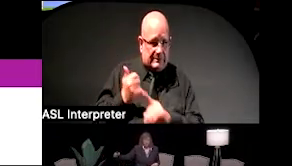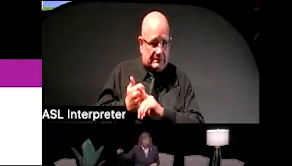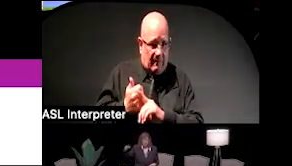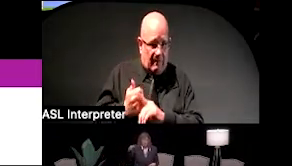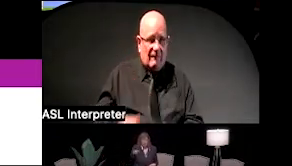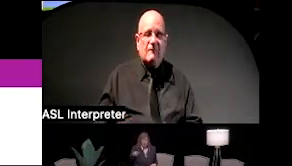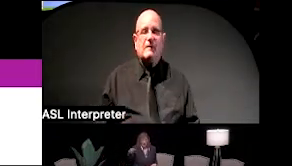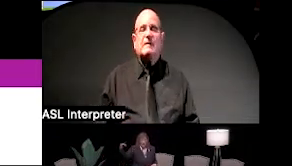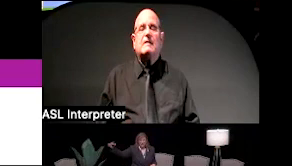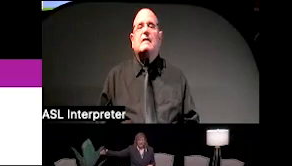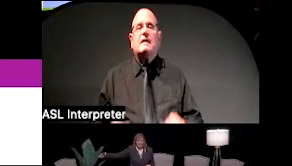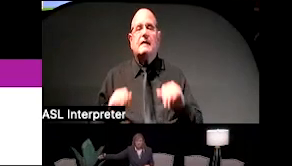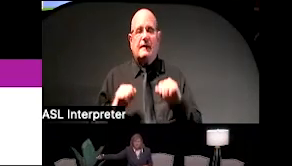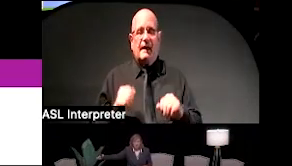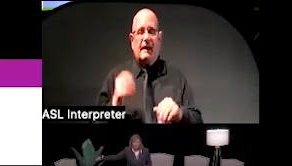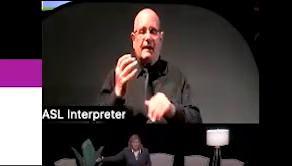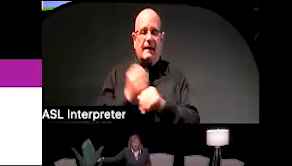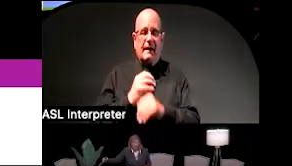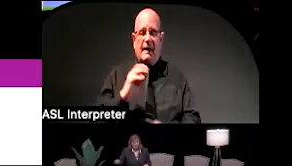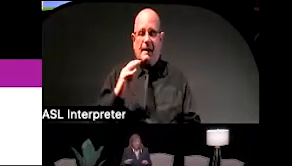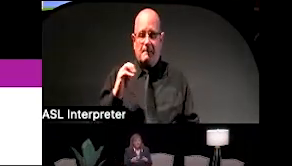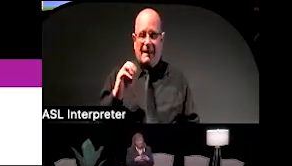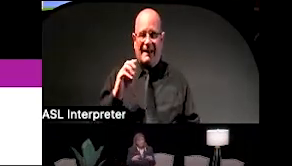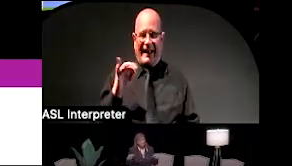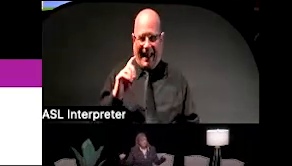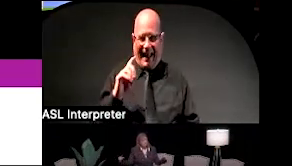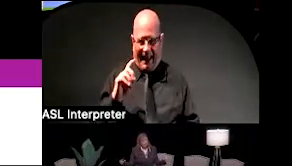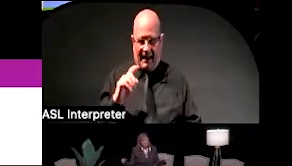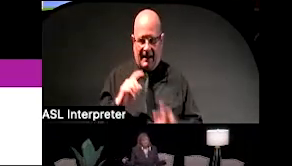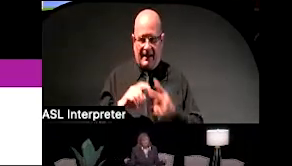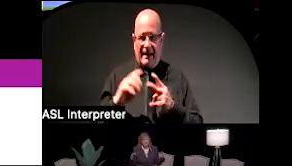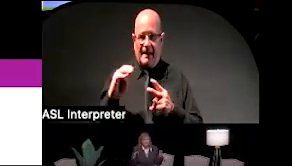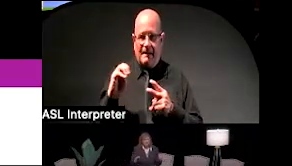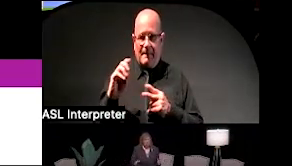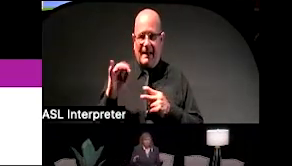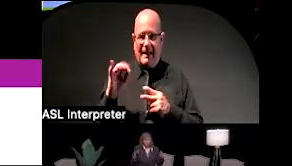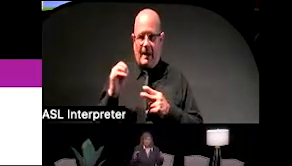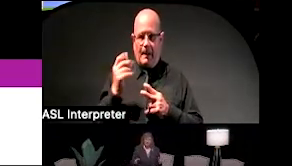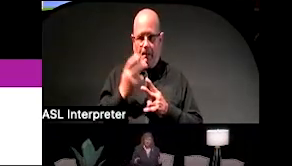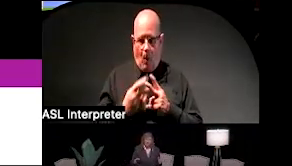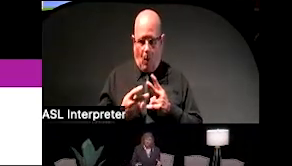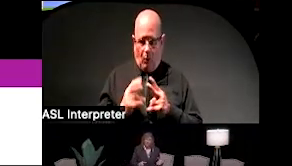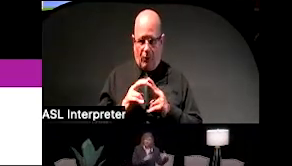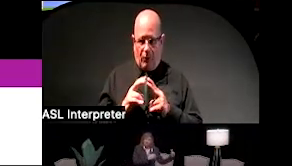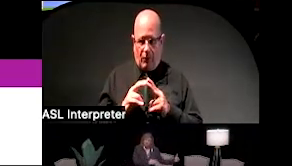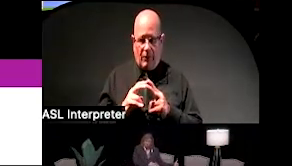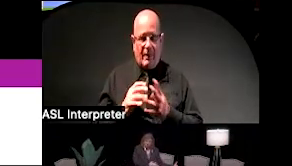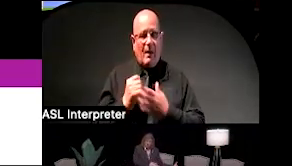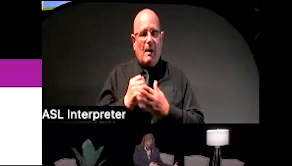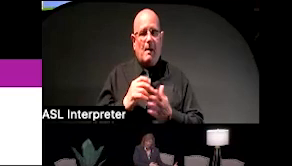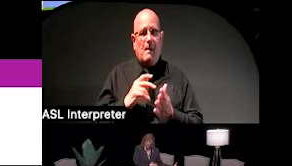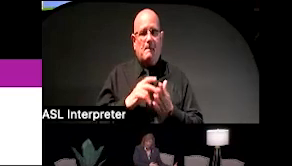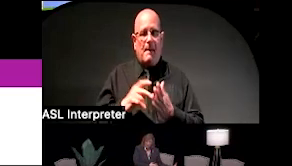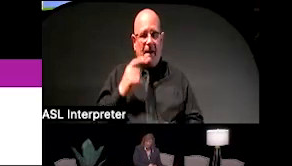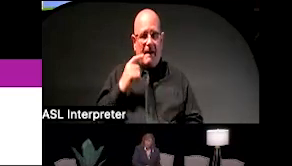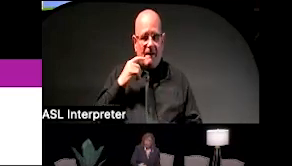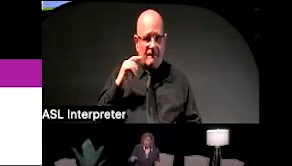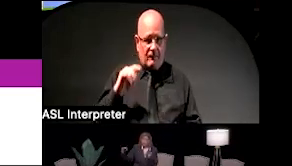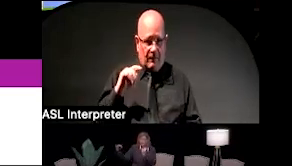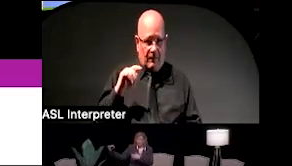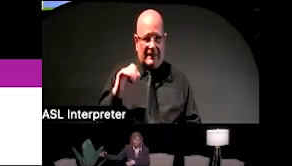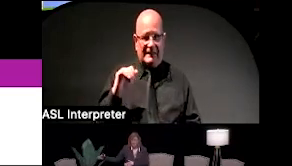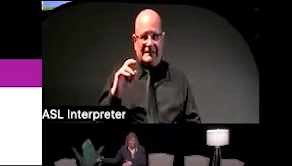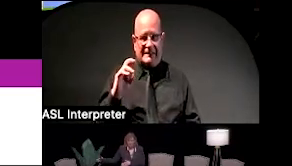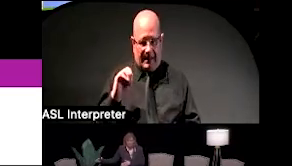be eligible for Medicaid and Medicare. These are things that can help with paying for Carl's care